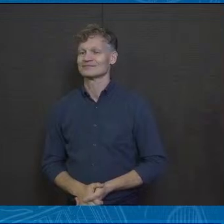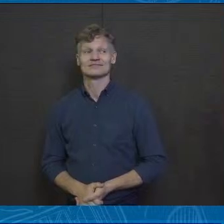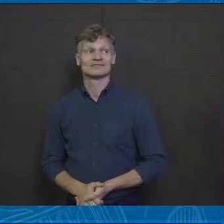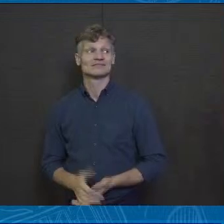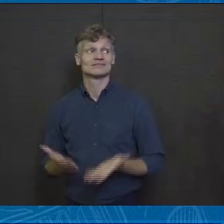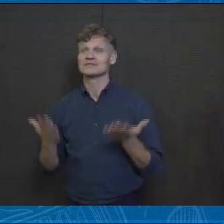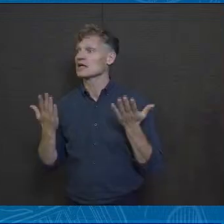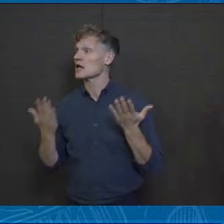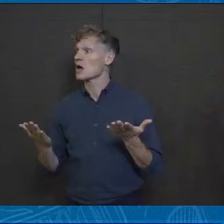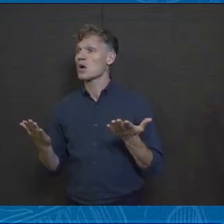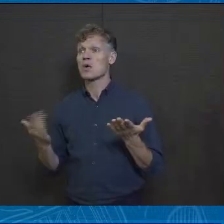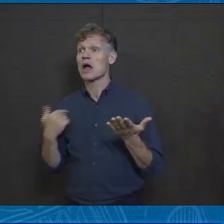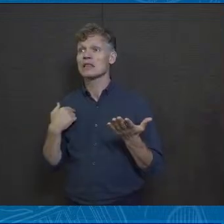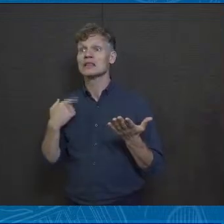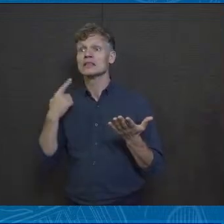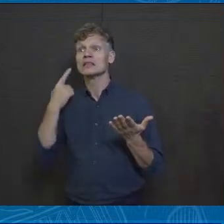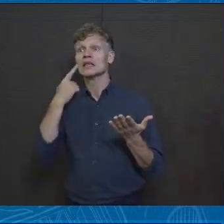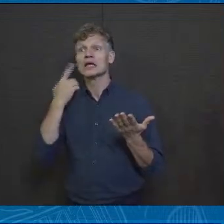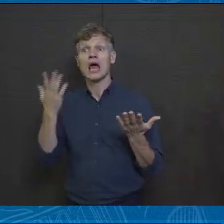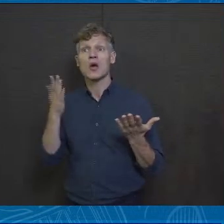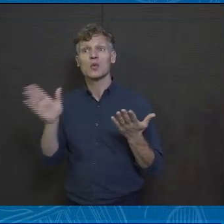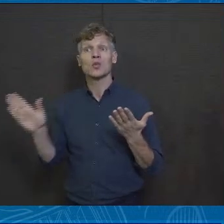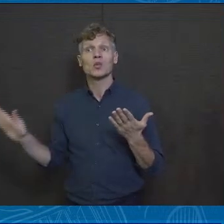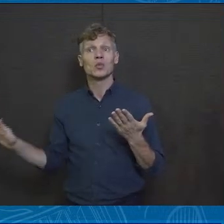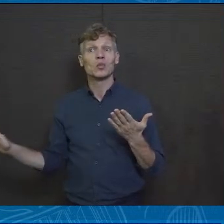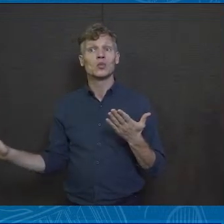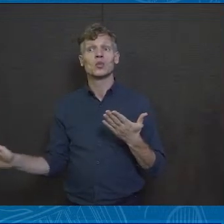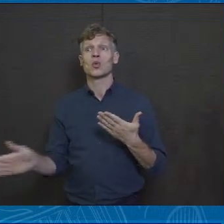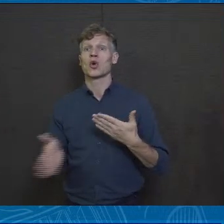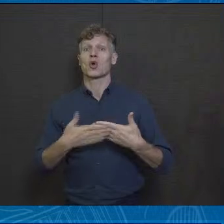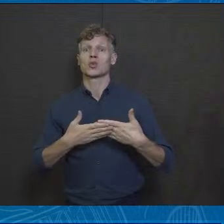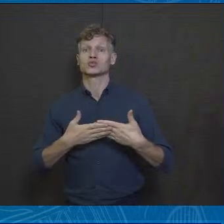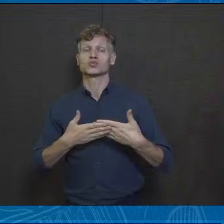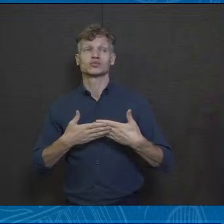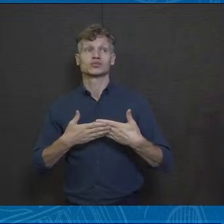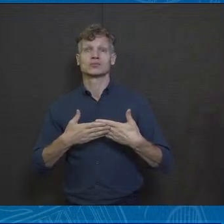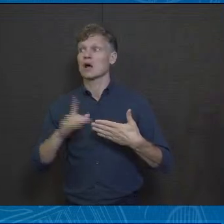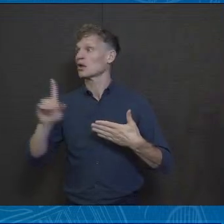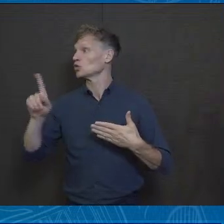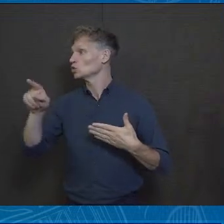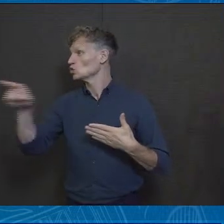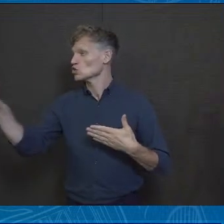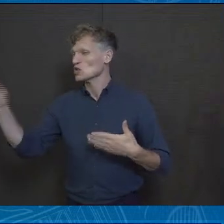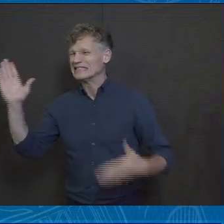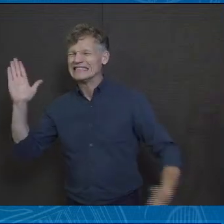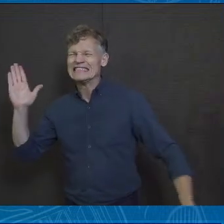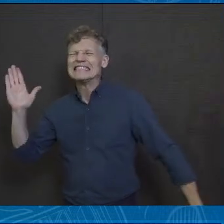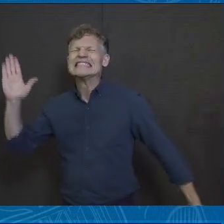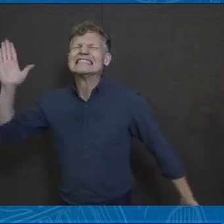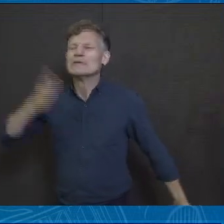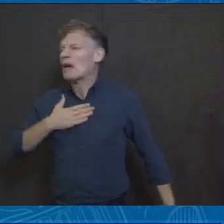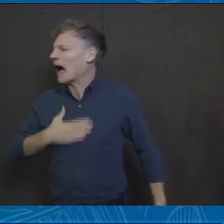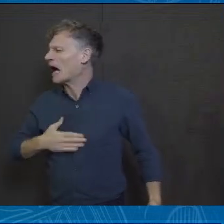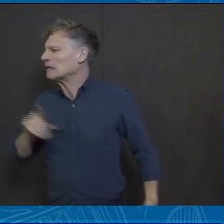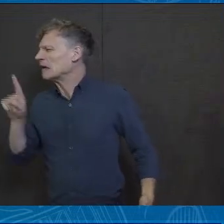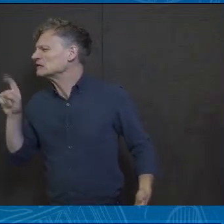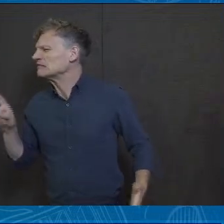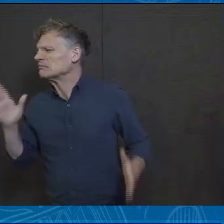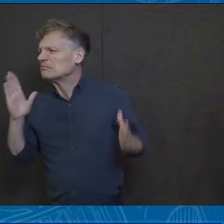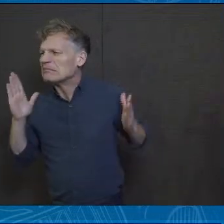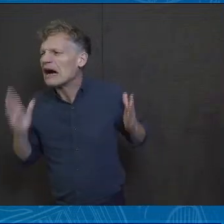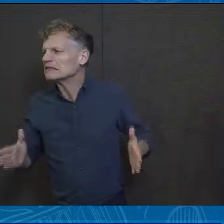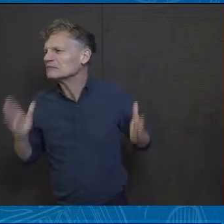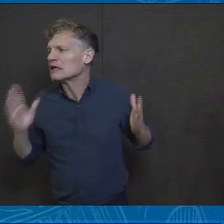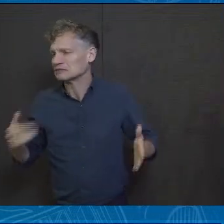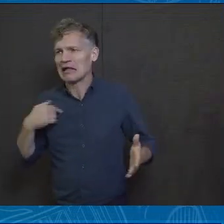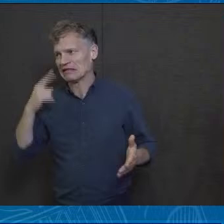And I think we'll bring our session to a formal close. But if you have burning questions, I think our